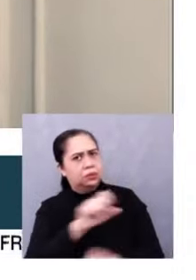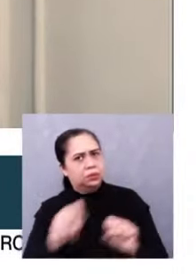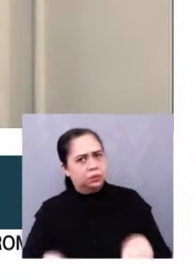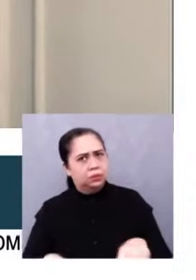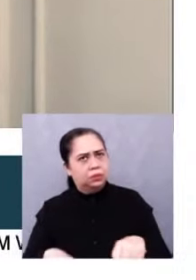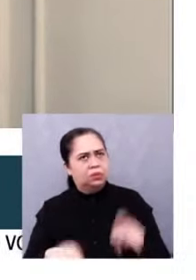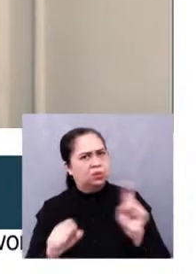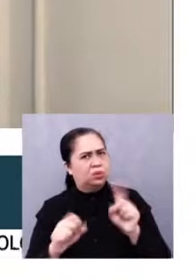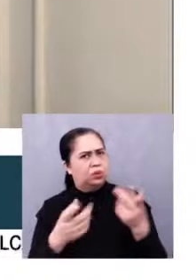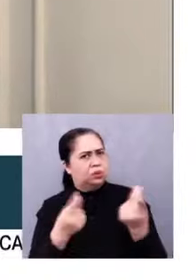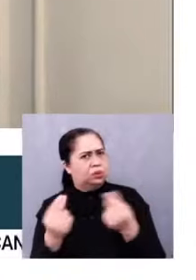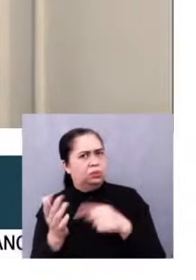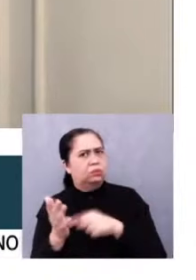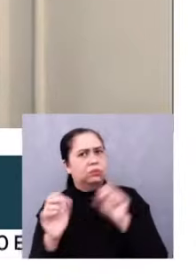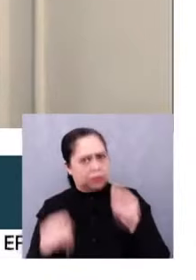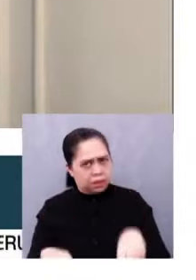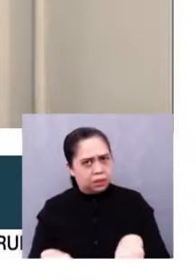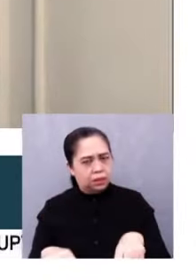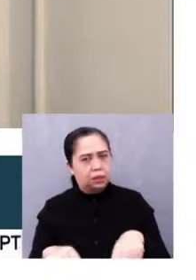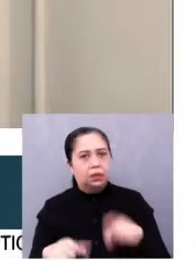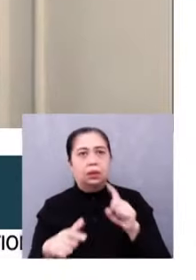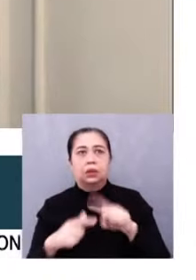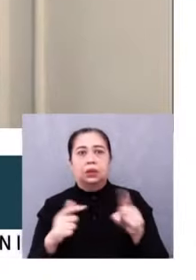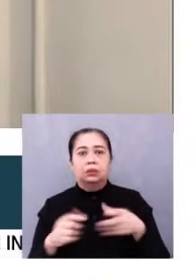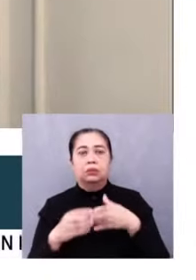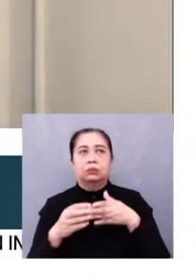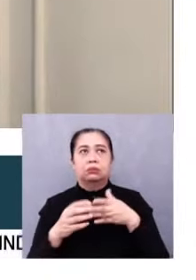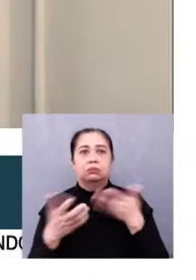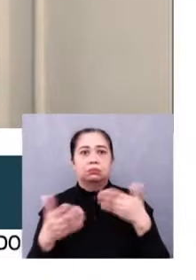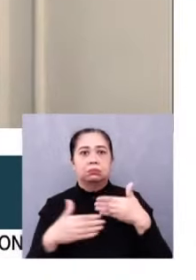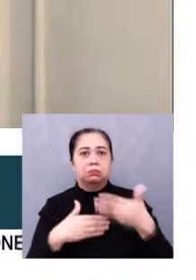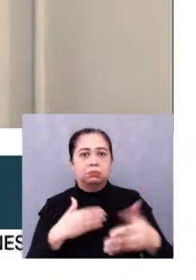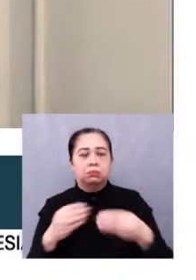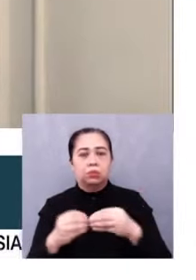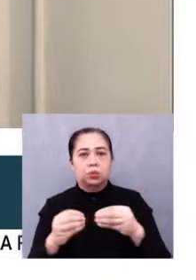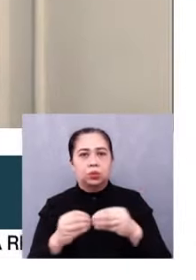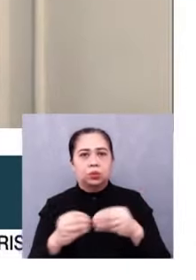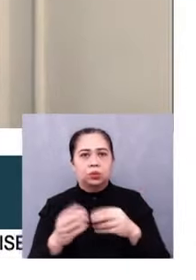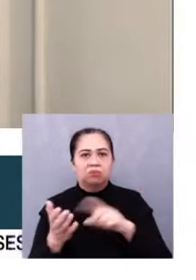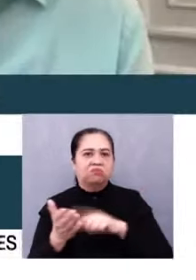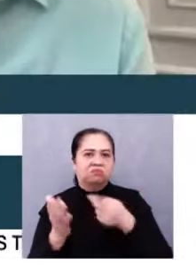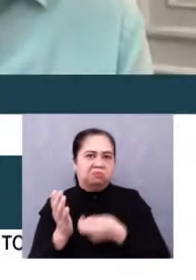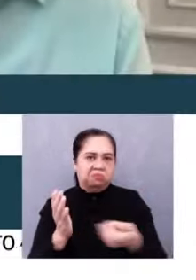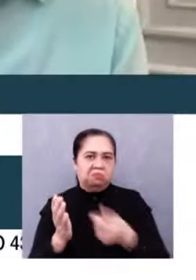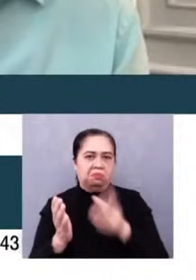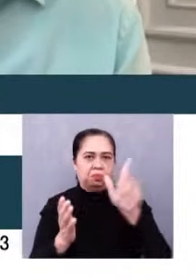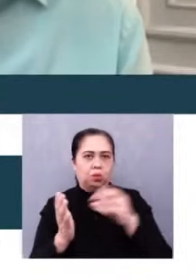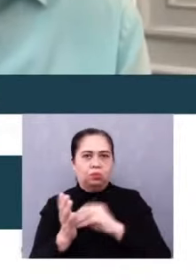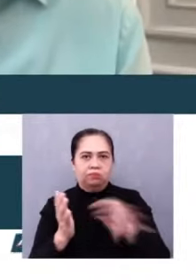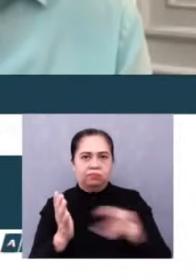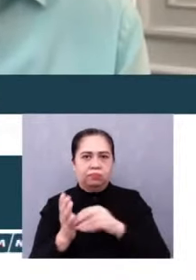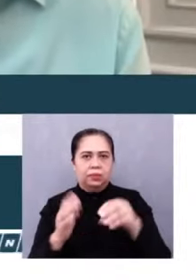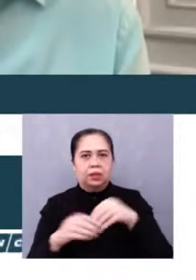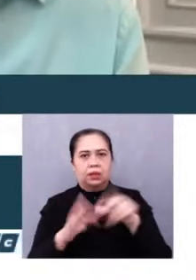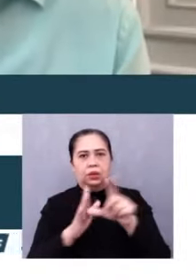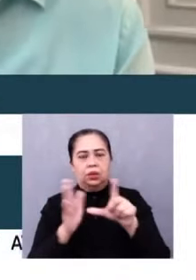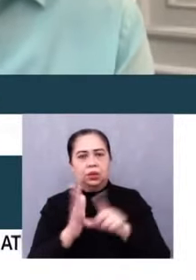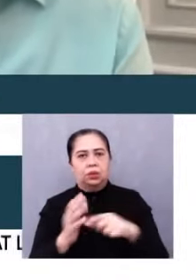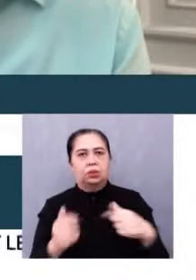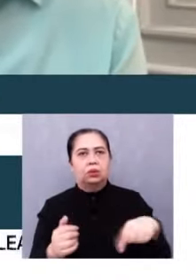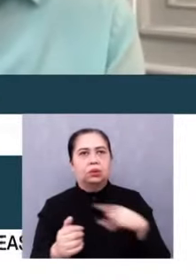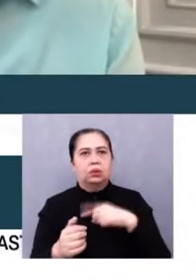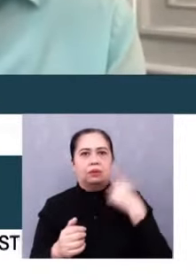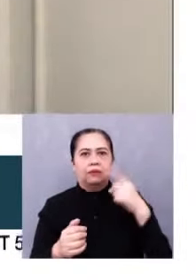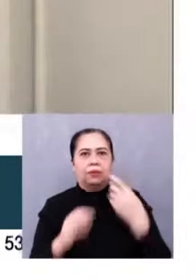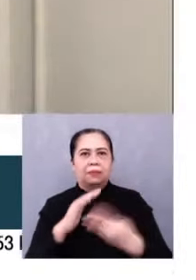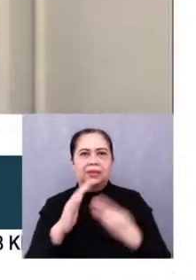done to them, and that could lead to further invalidations of provisions of the law. In the struggle for basic rights, in